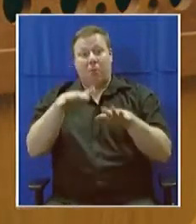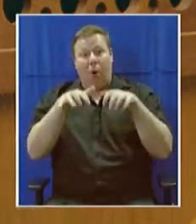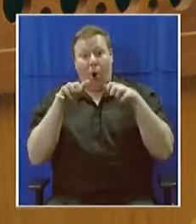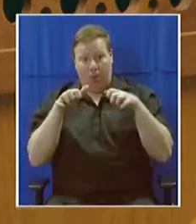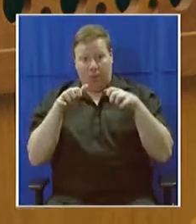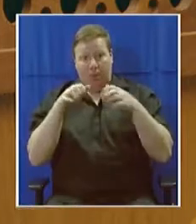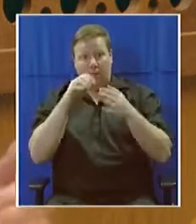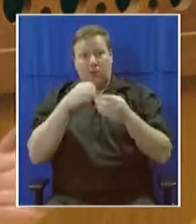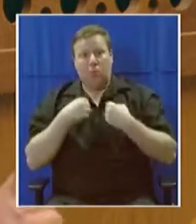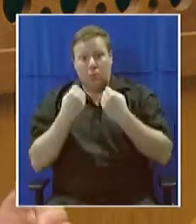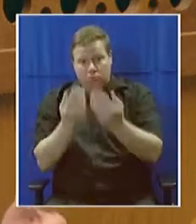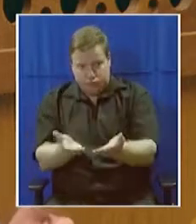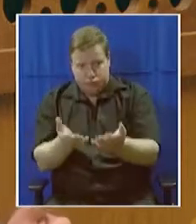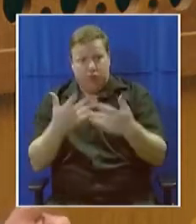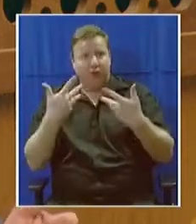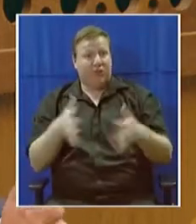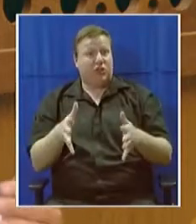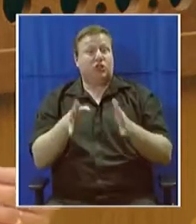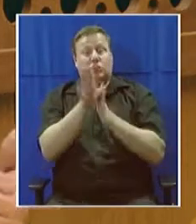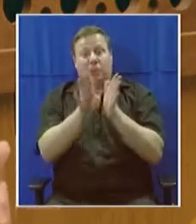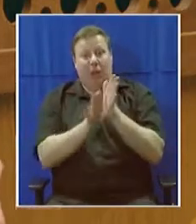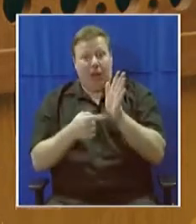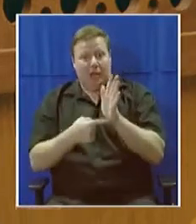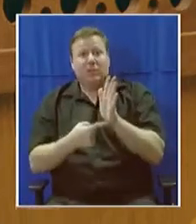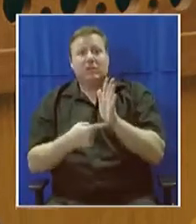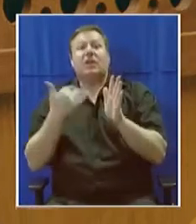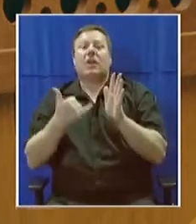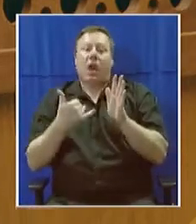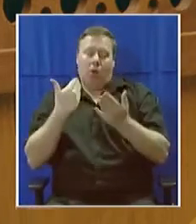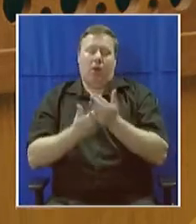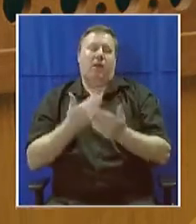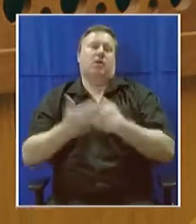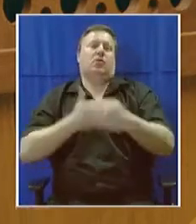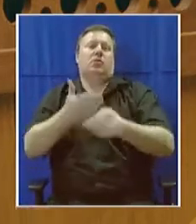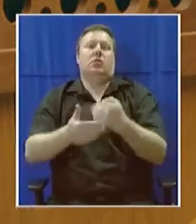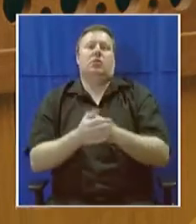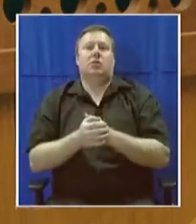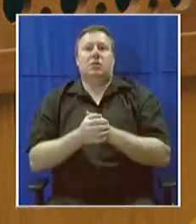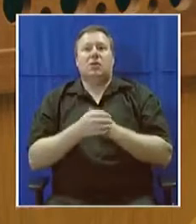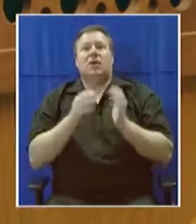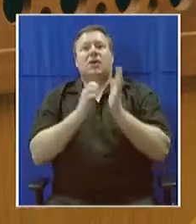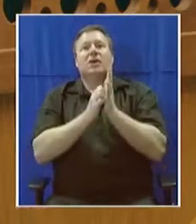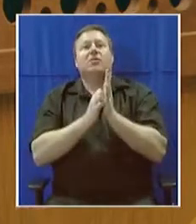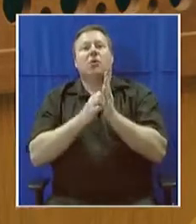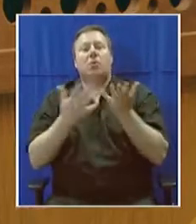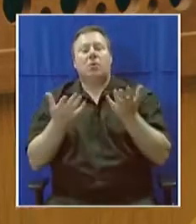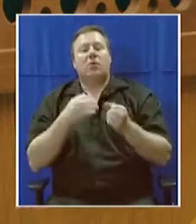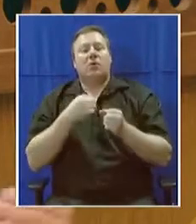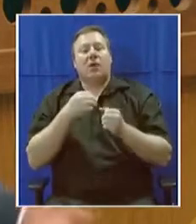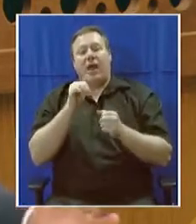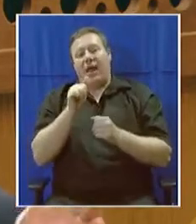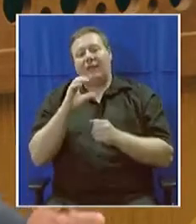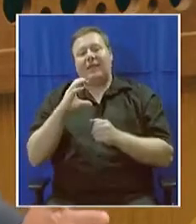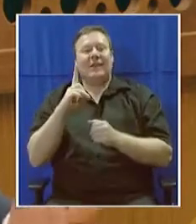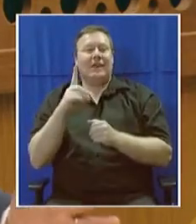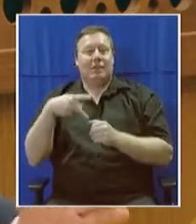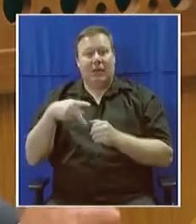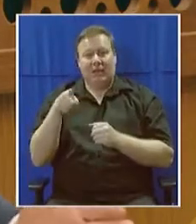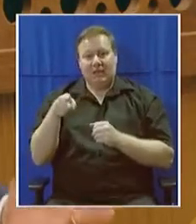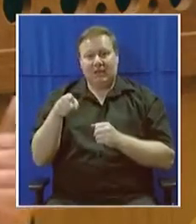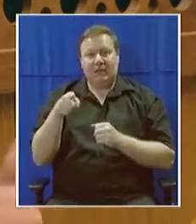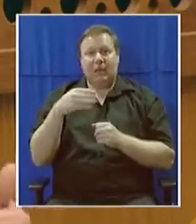continue with that bill which has lapsed. There are certain circumstances, such as the ACDP's private members' bill that was introduced by